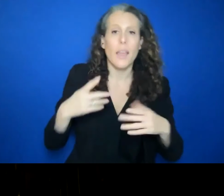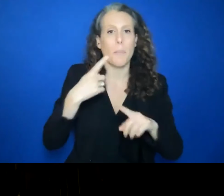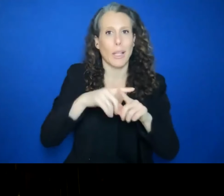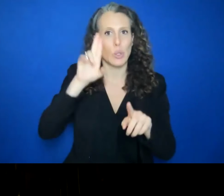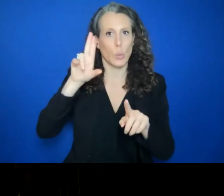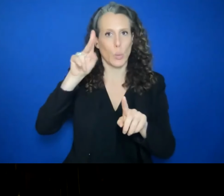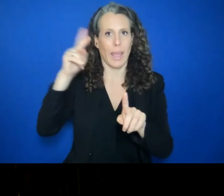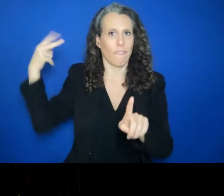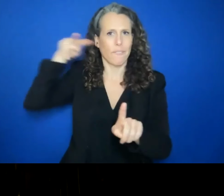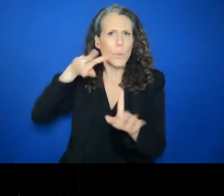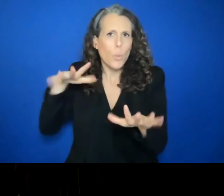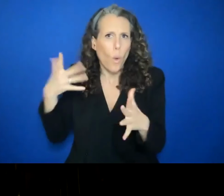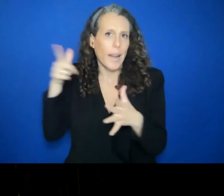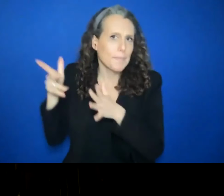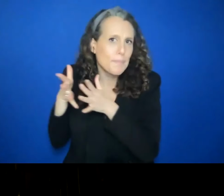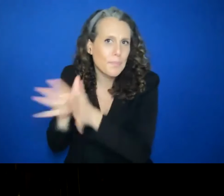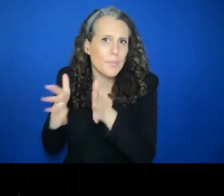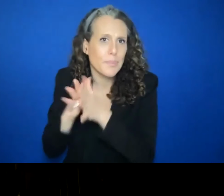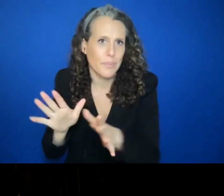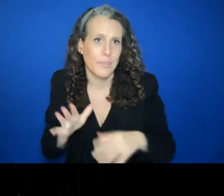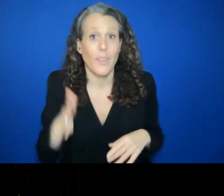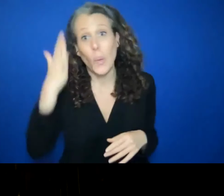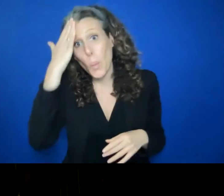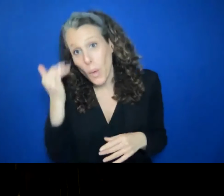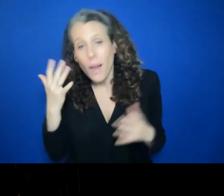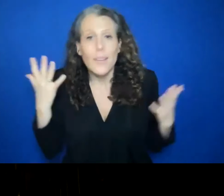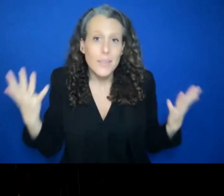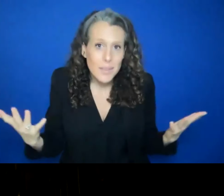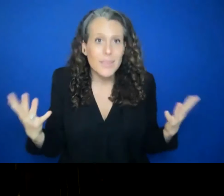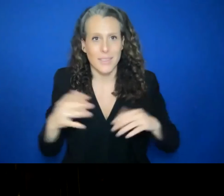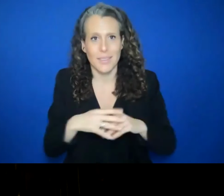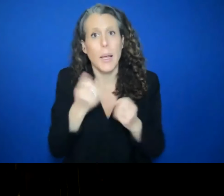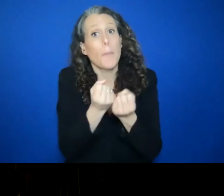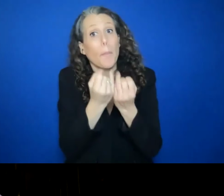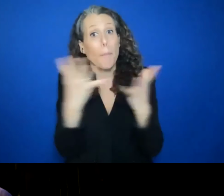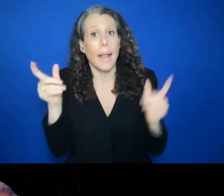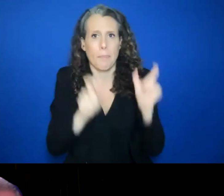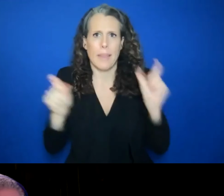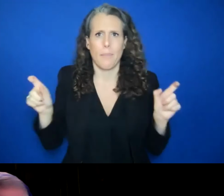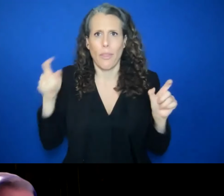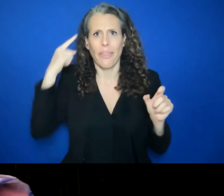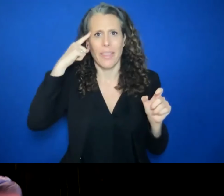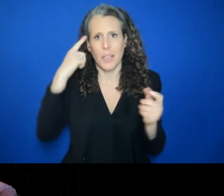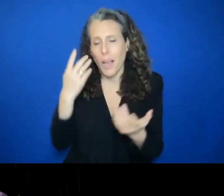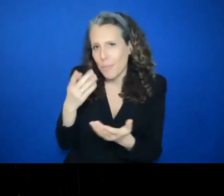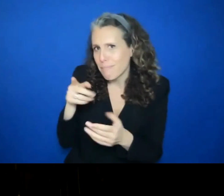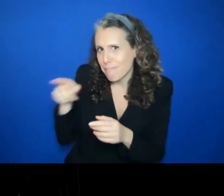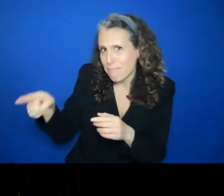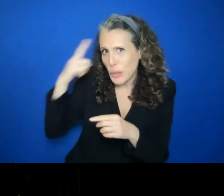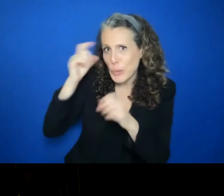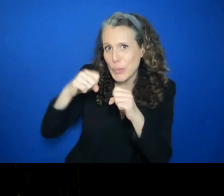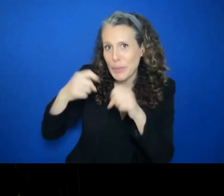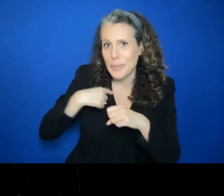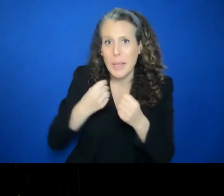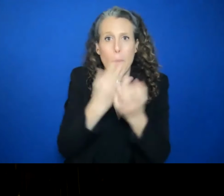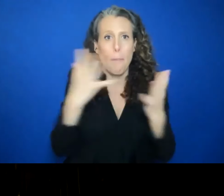perspective, and that is for a few different reasons. First of all, there's the assumption by many people that, and I'm sure Dr. Stewart will agree, that the